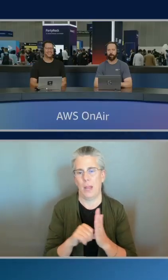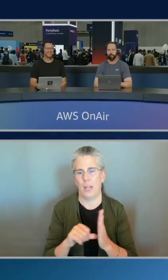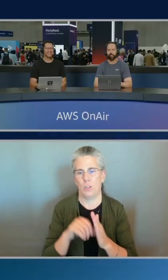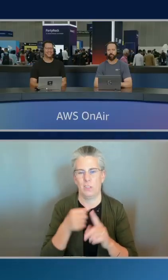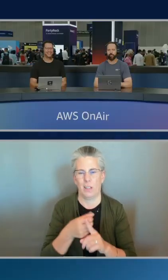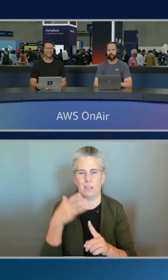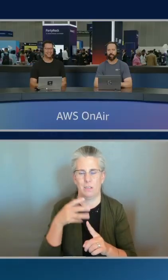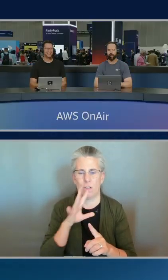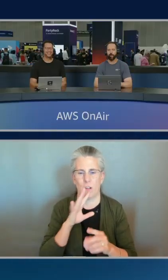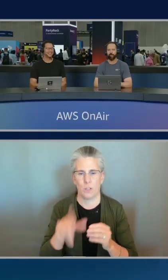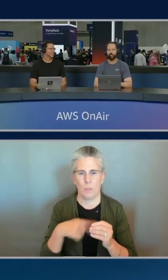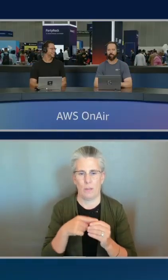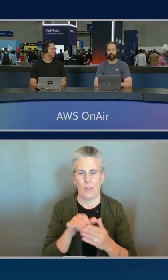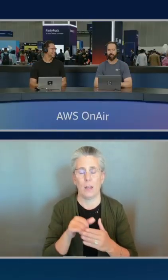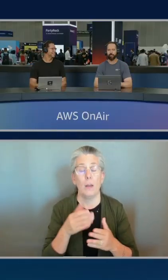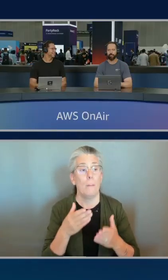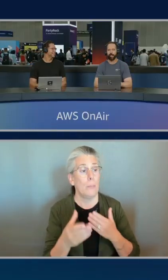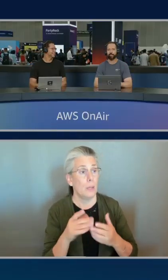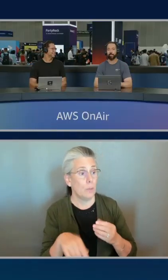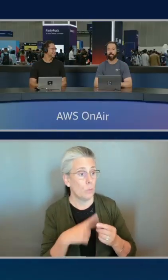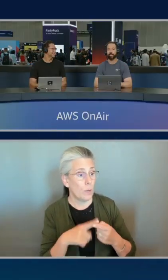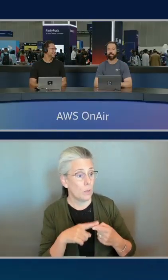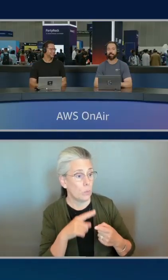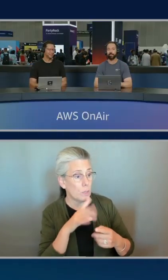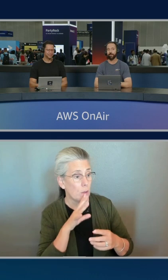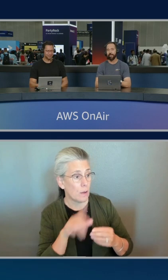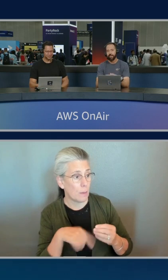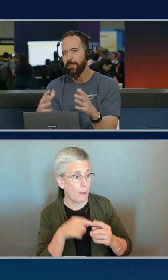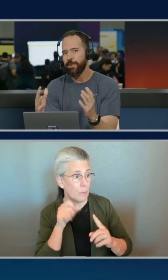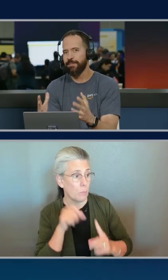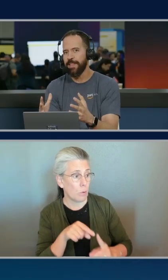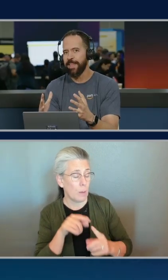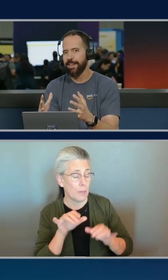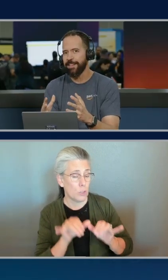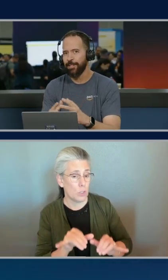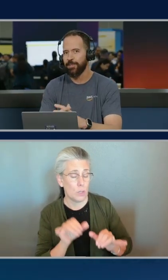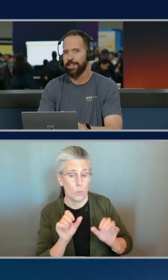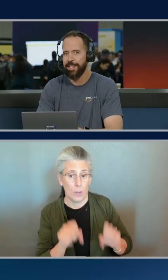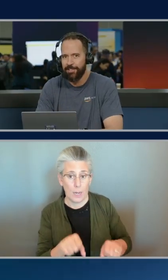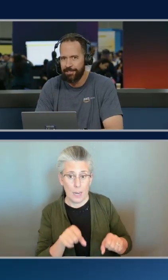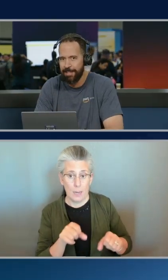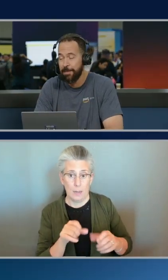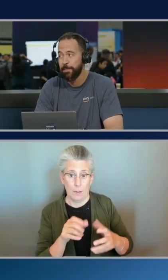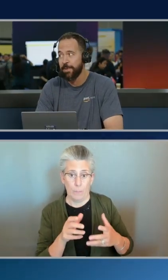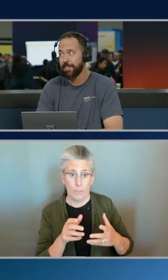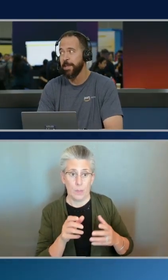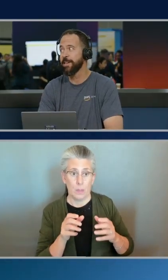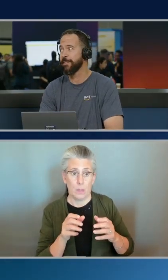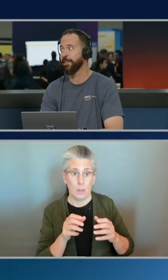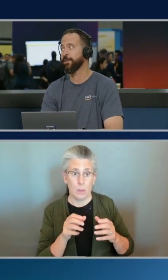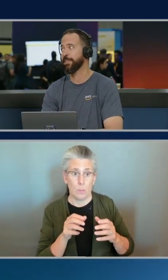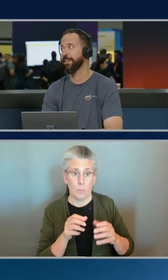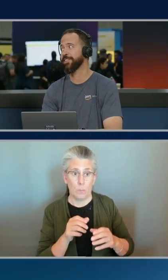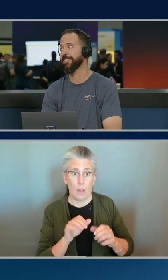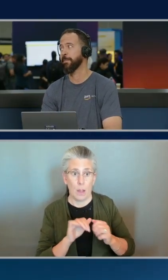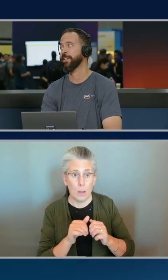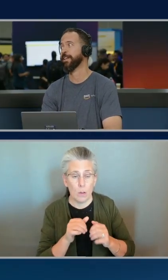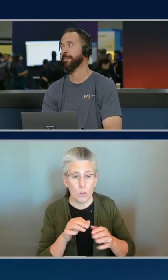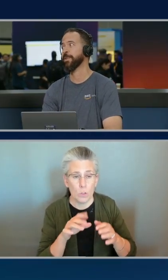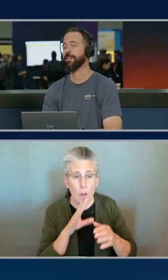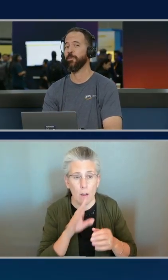about the prompt engineering, we can go into kind of some techniques to prevent that hallucination. And speaking of